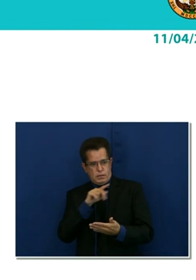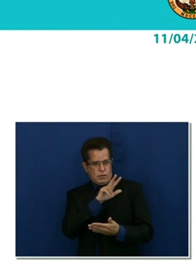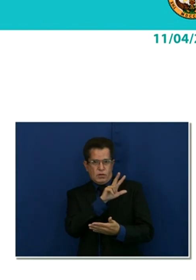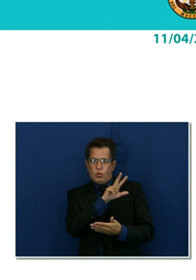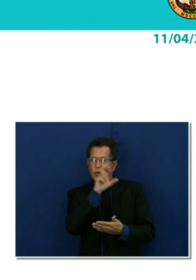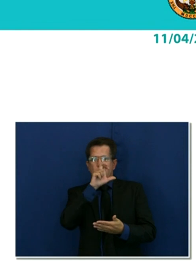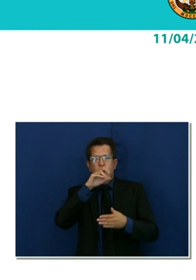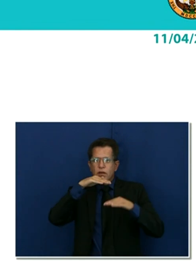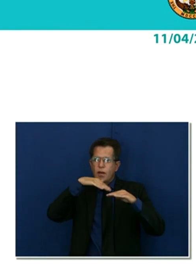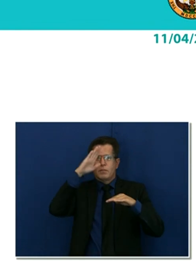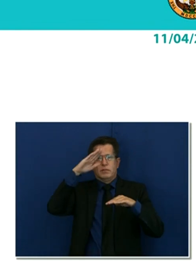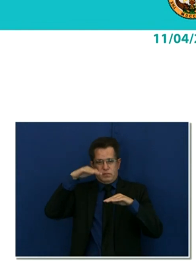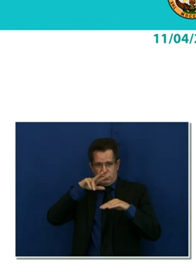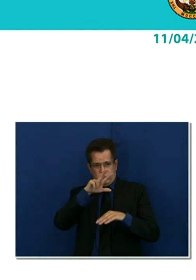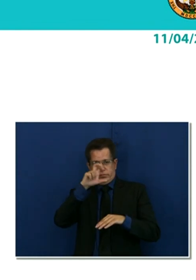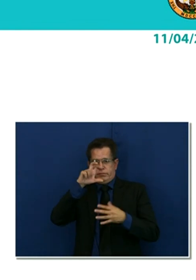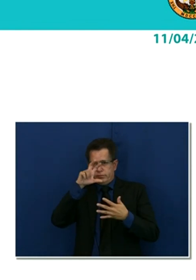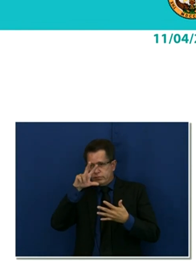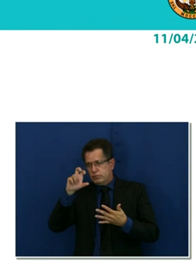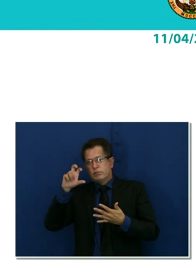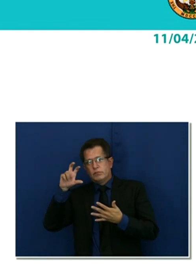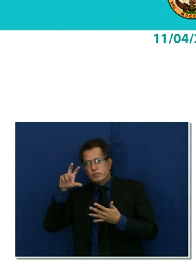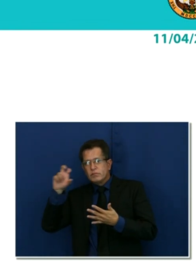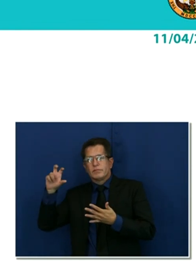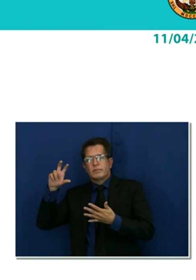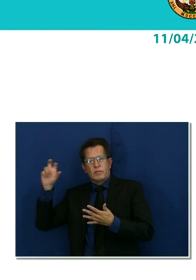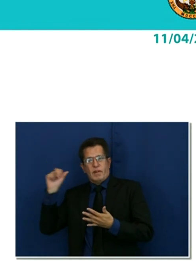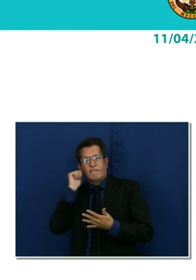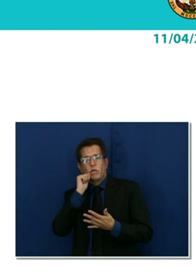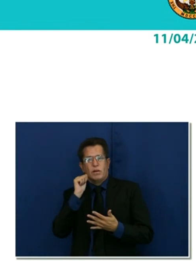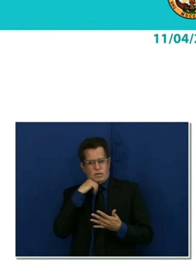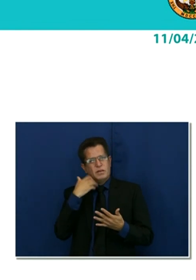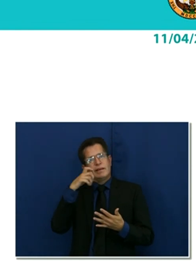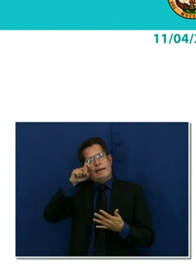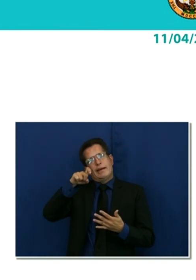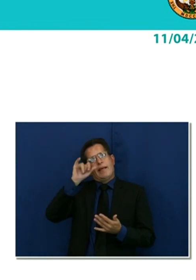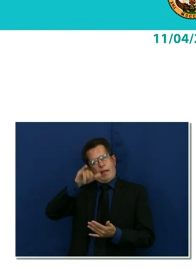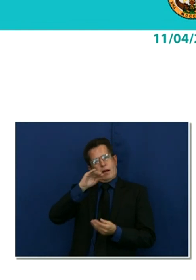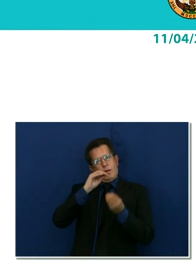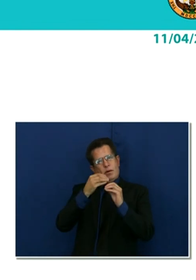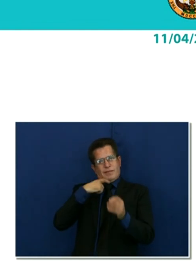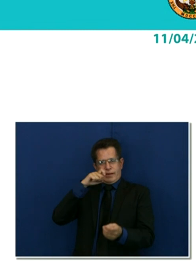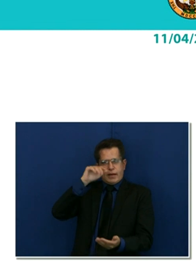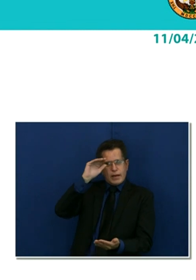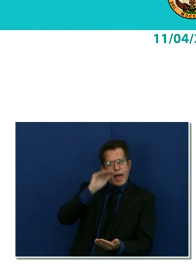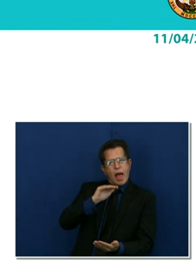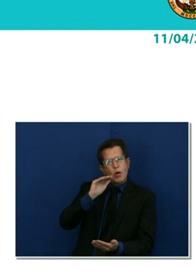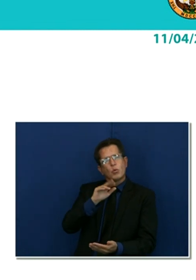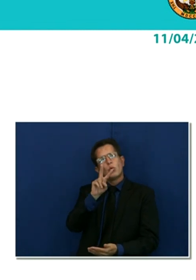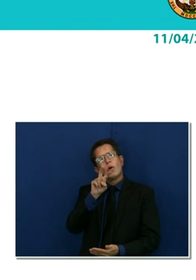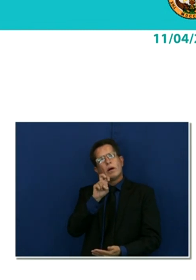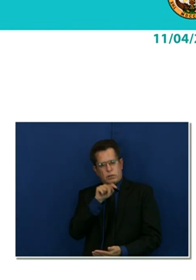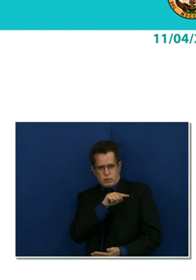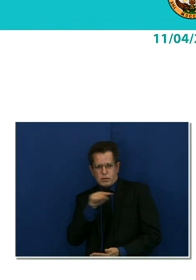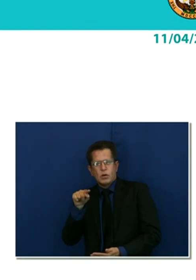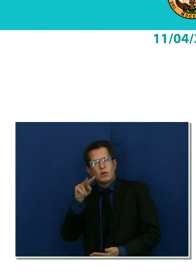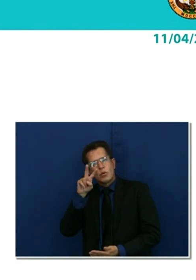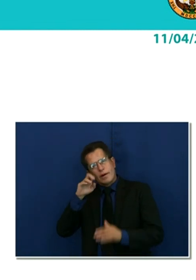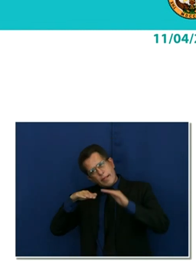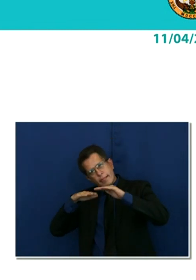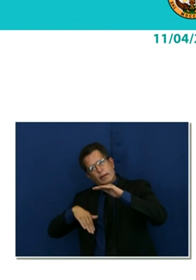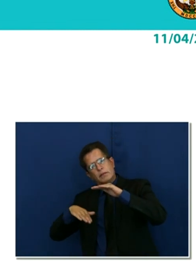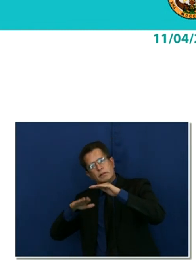or more cases, and we really want to see our daily case count be in the 200s or